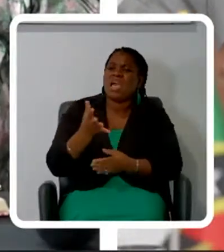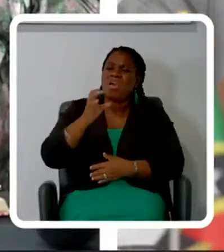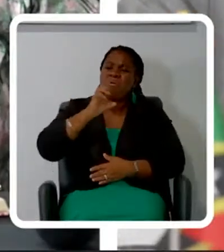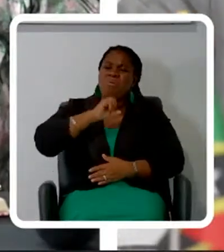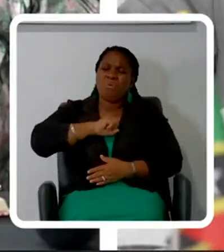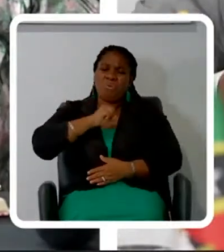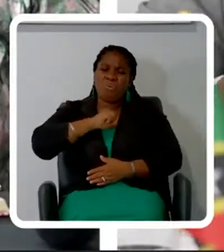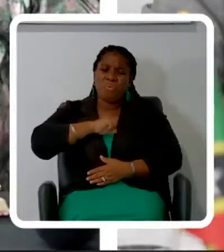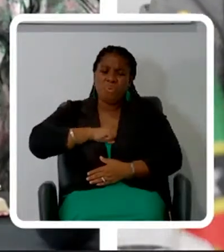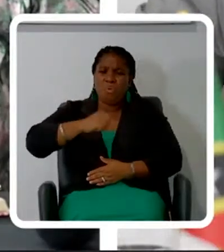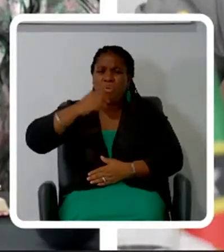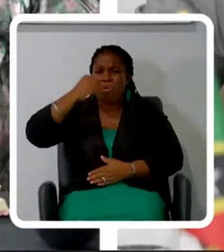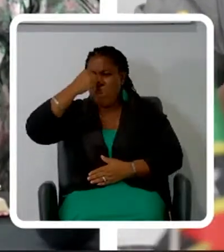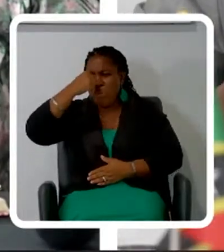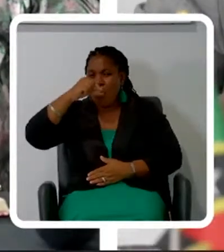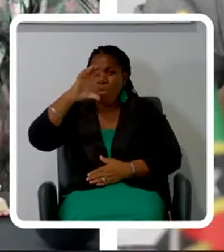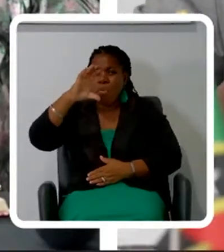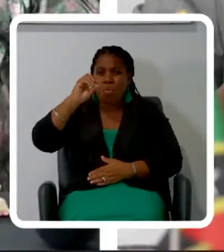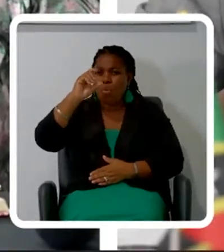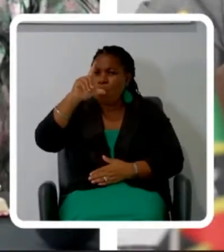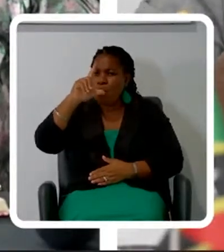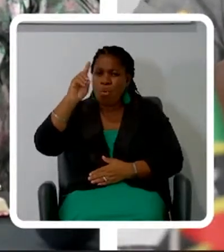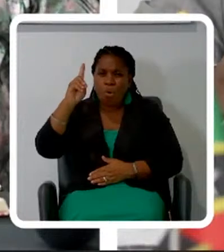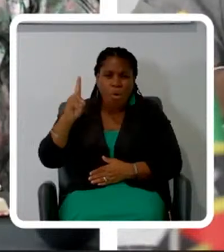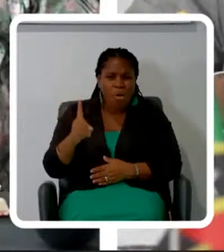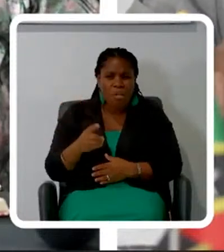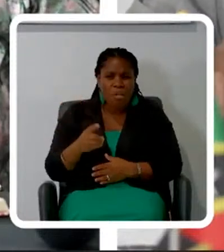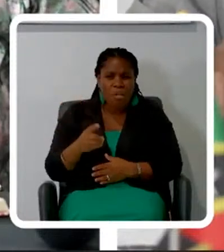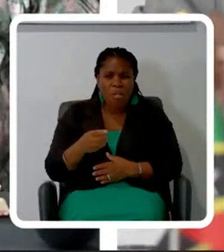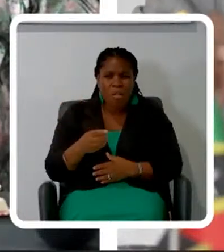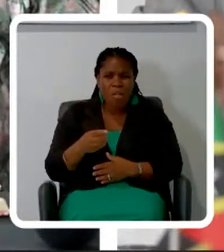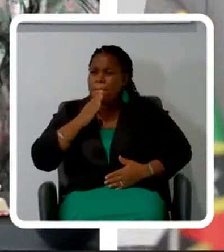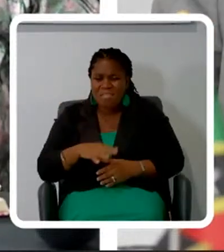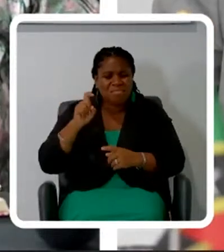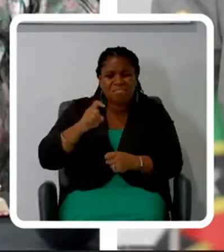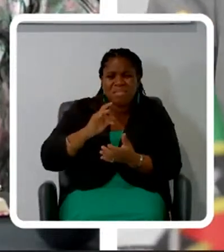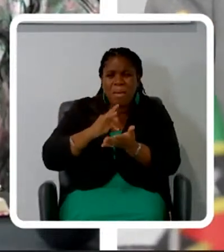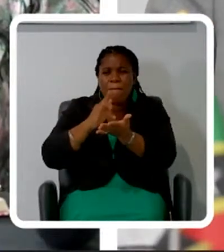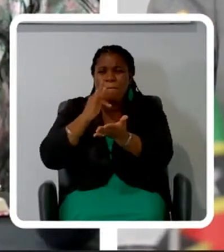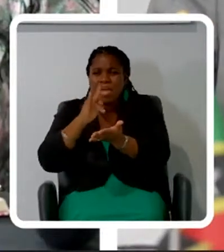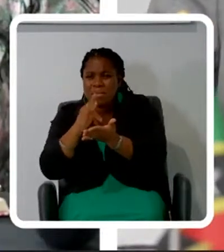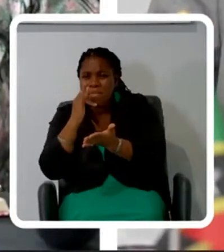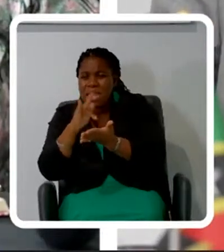almost forces the doctor to say, okay, you sound like you need antibiotics.